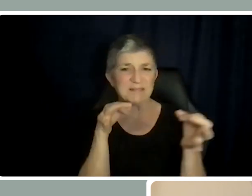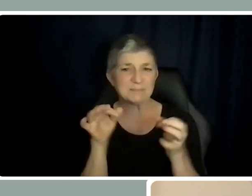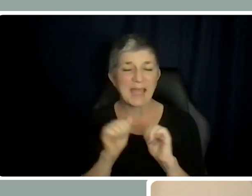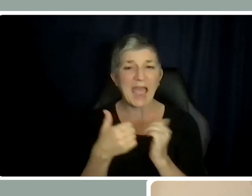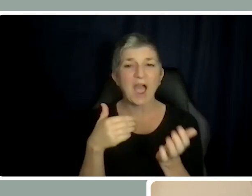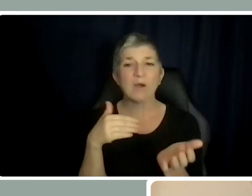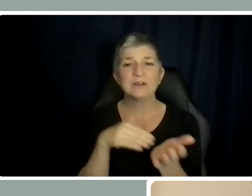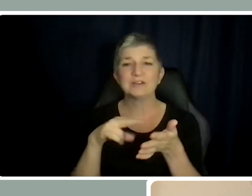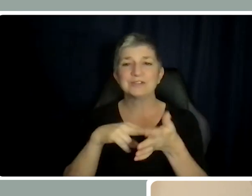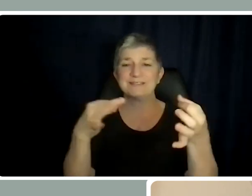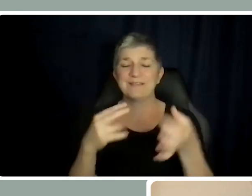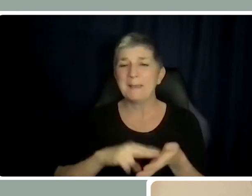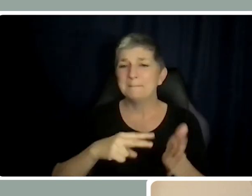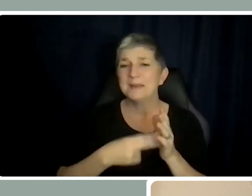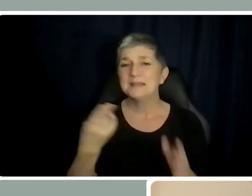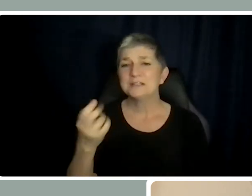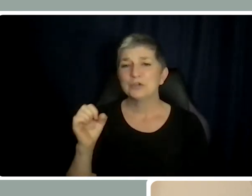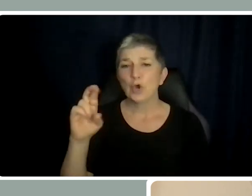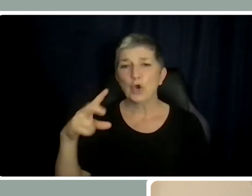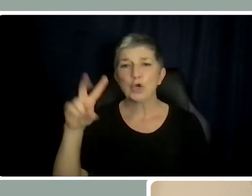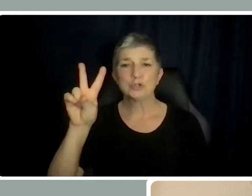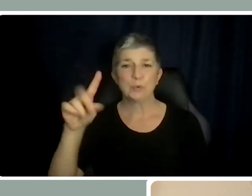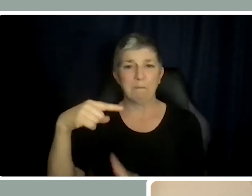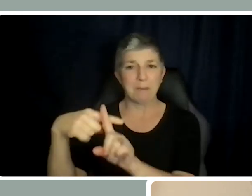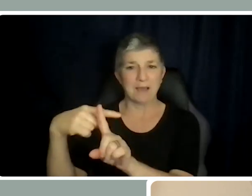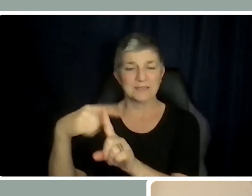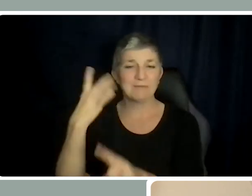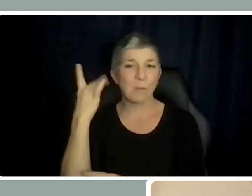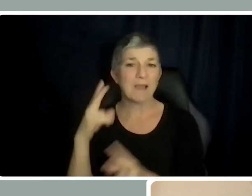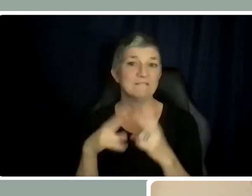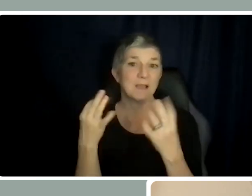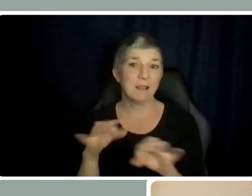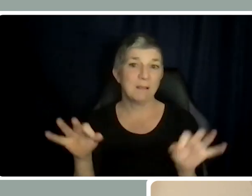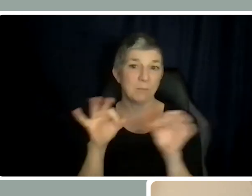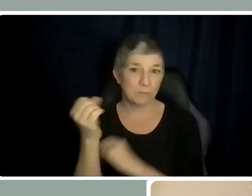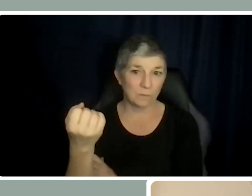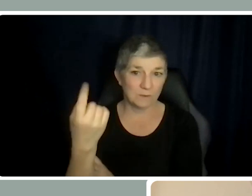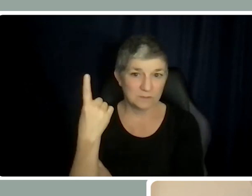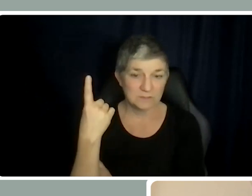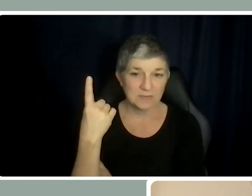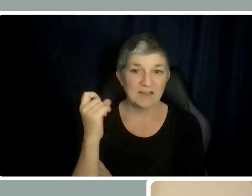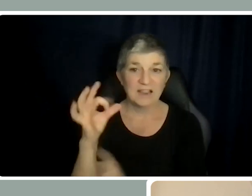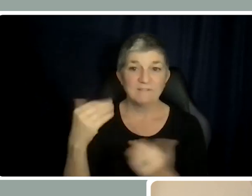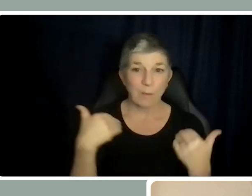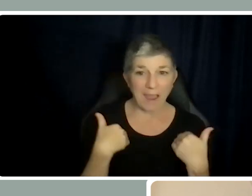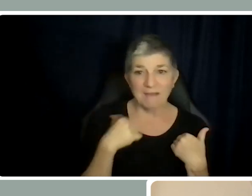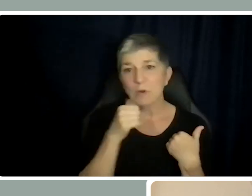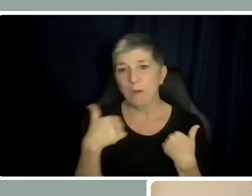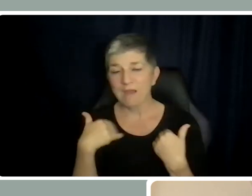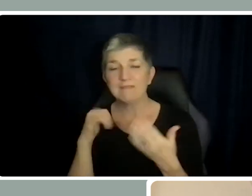doctors define what HER2-positive breast cancer is and why it's really important to understand if you have this